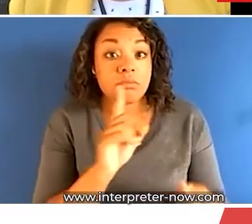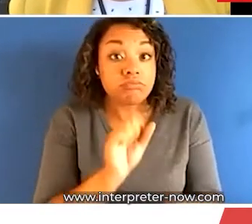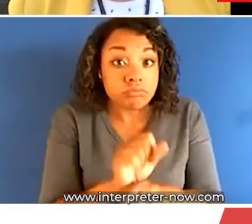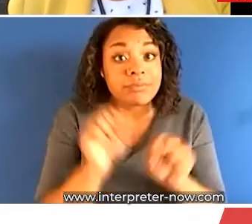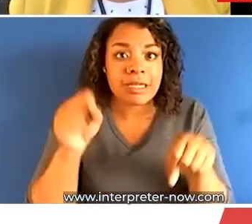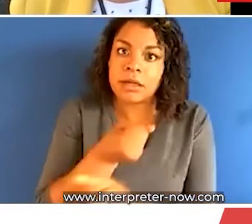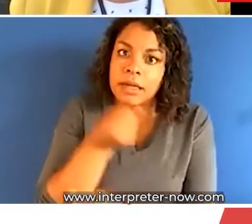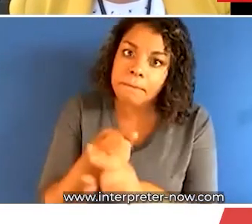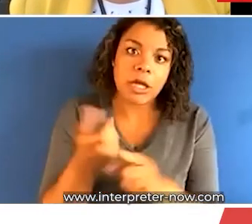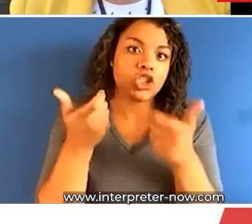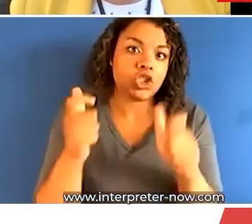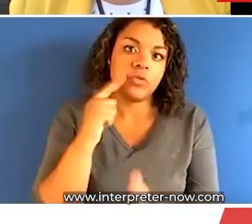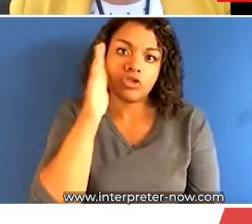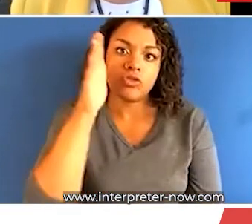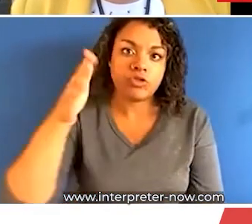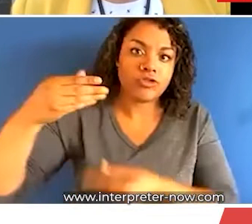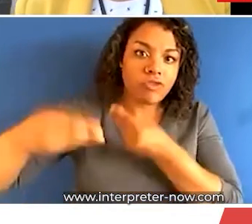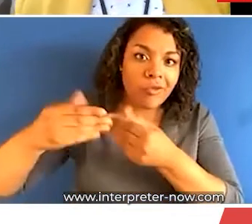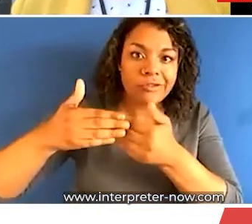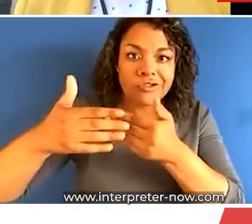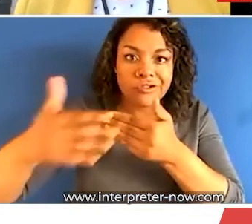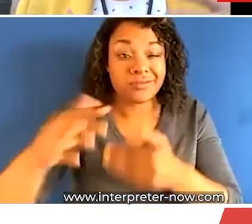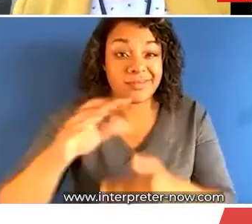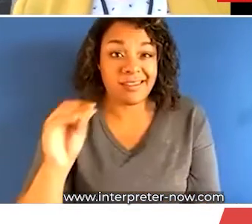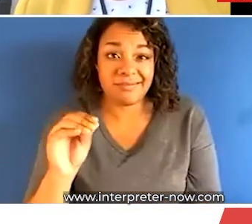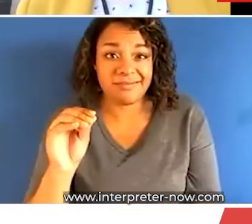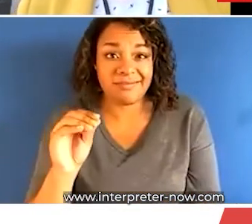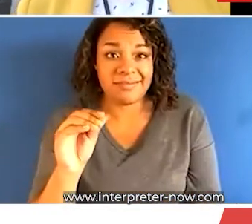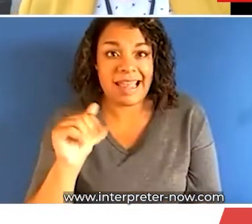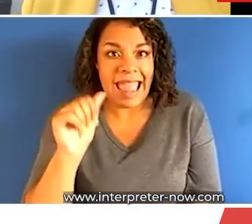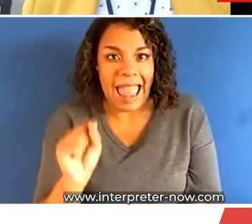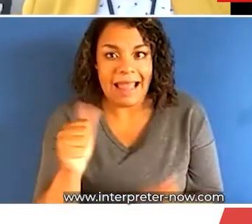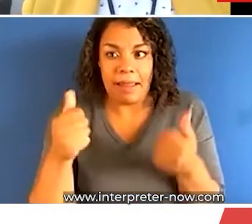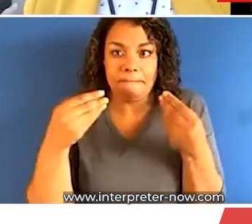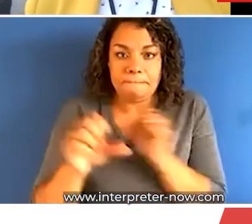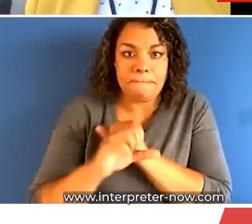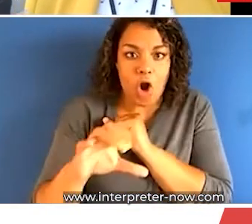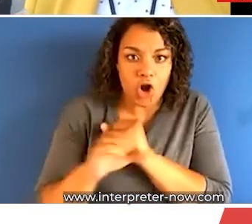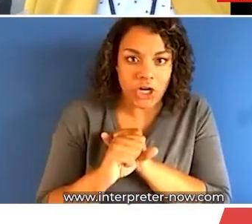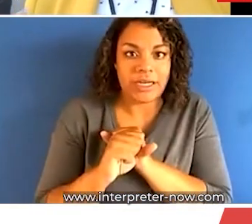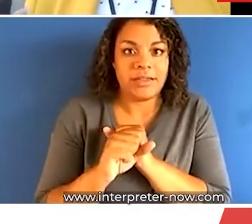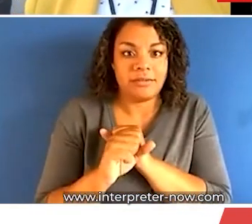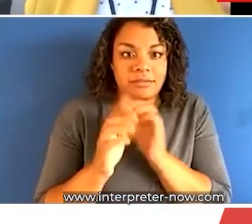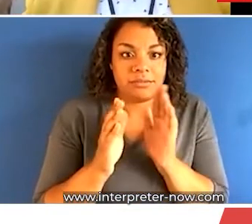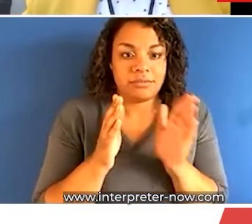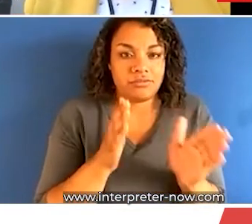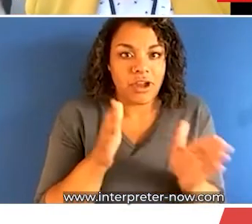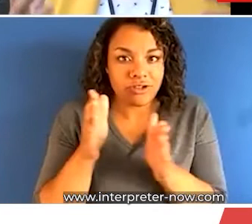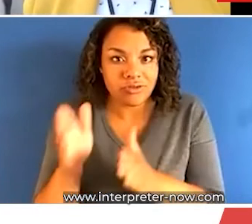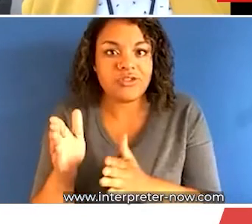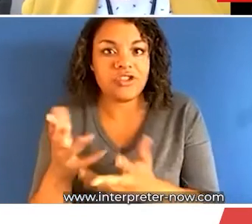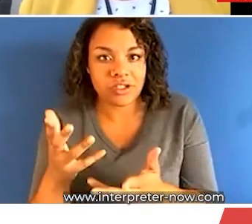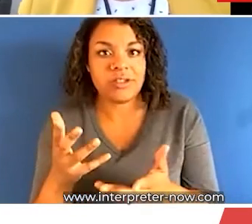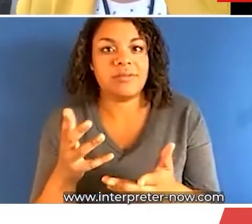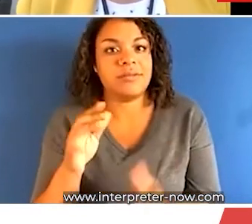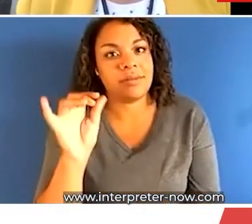impacts for future generations. And even just as a marketing, sort of like idea or